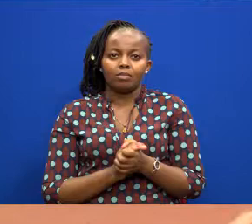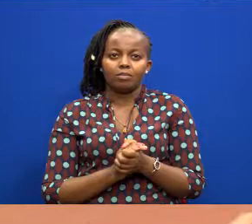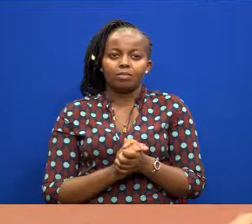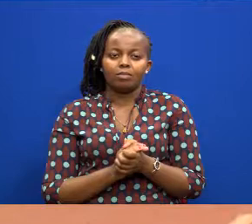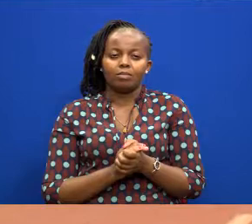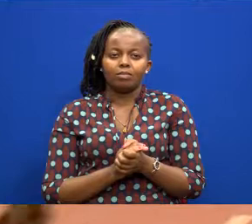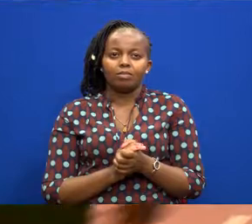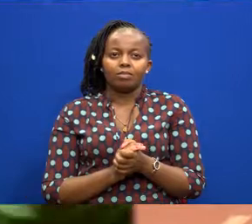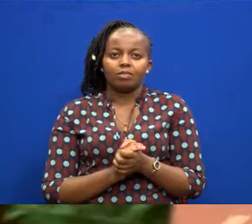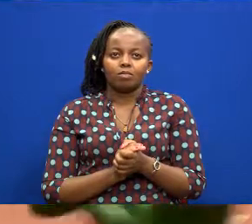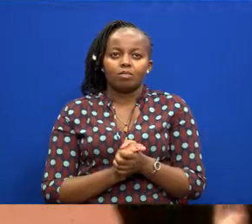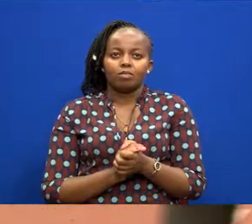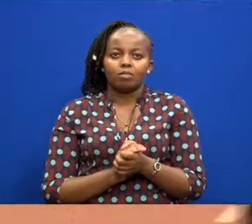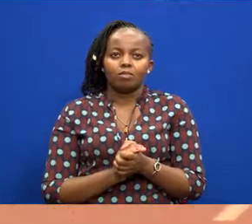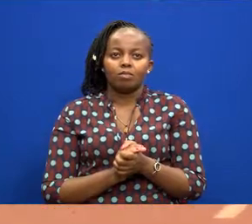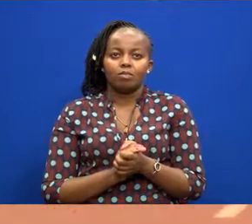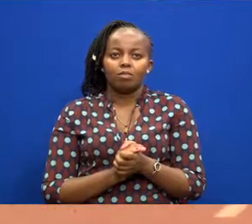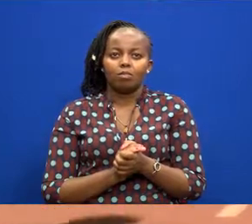Quickly get back.